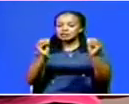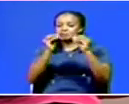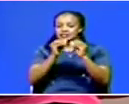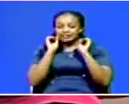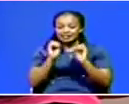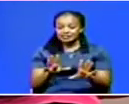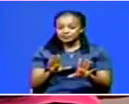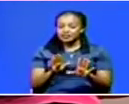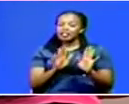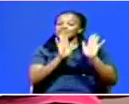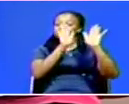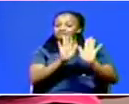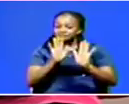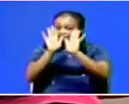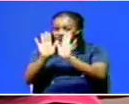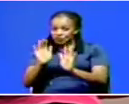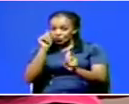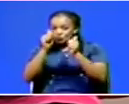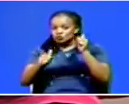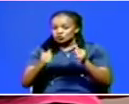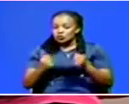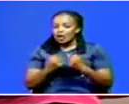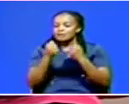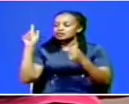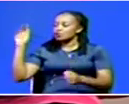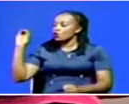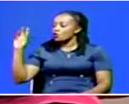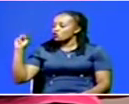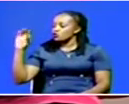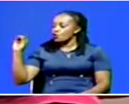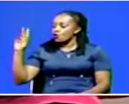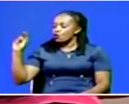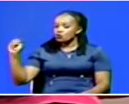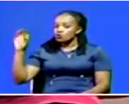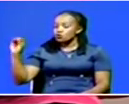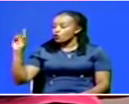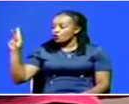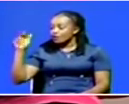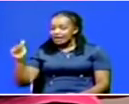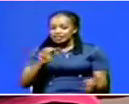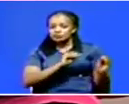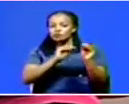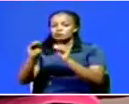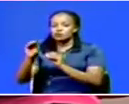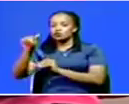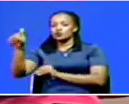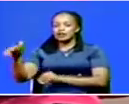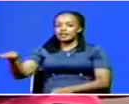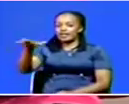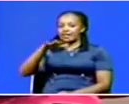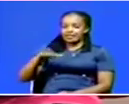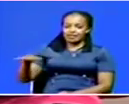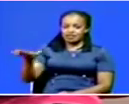initially to be held at Tononoka grounds has been moved to Mamangina waterfront in order to accommodate an